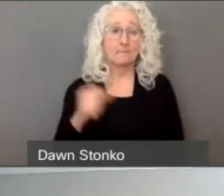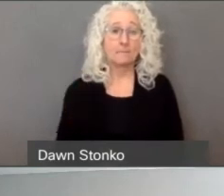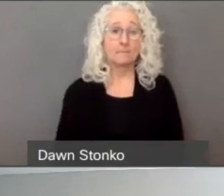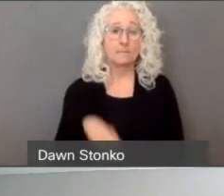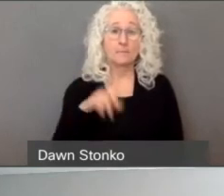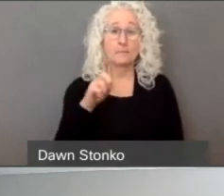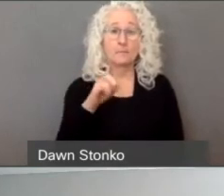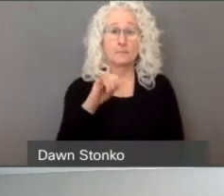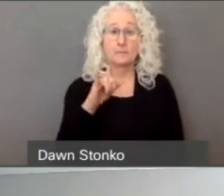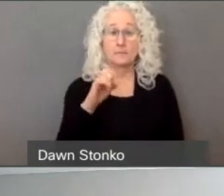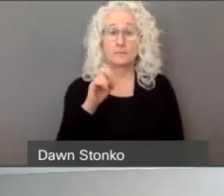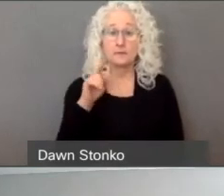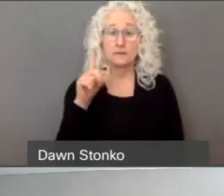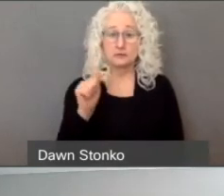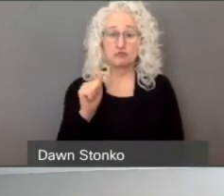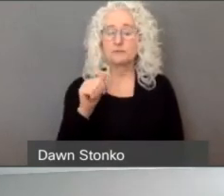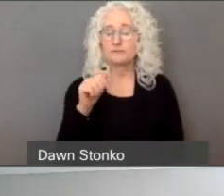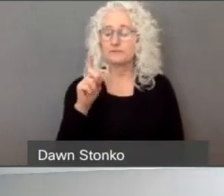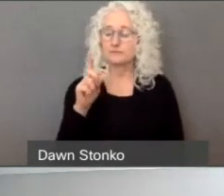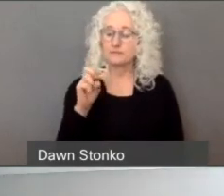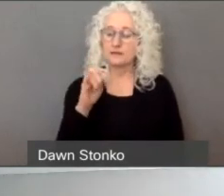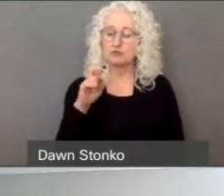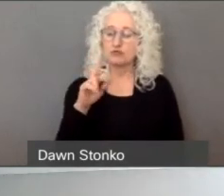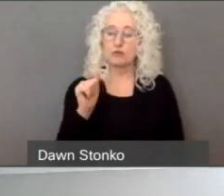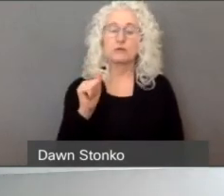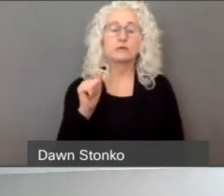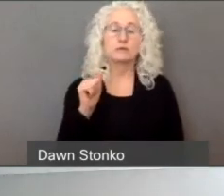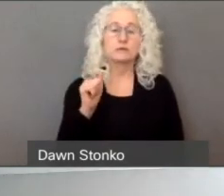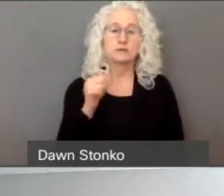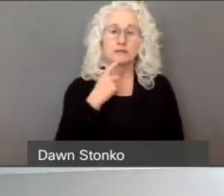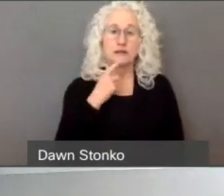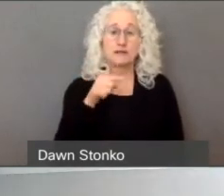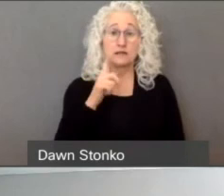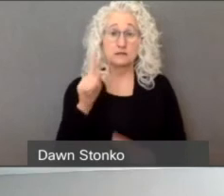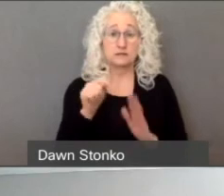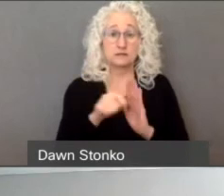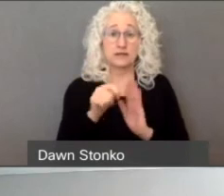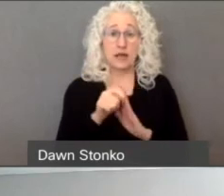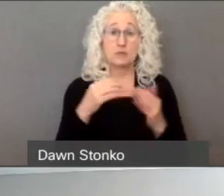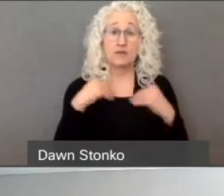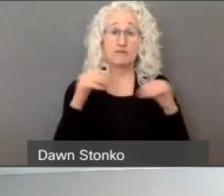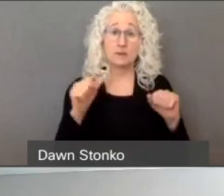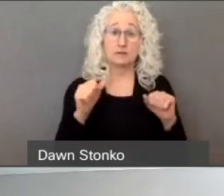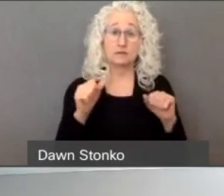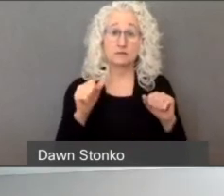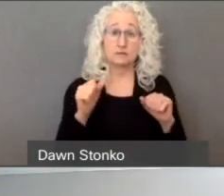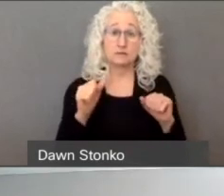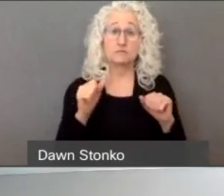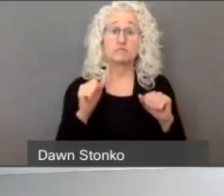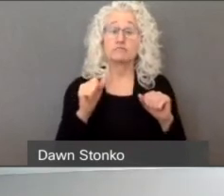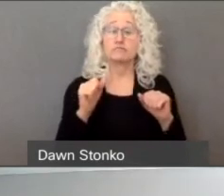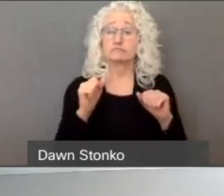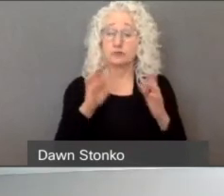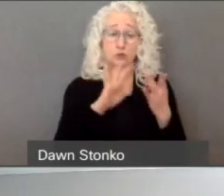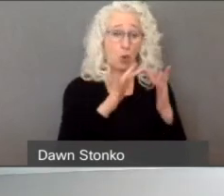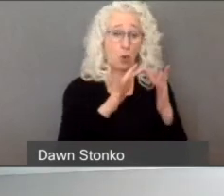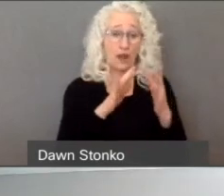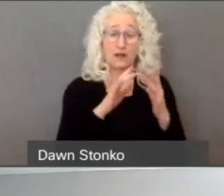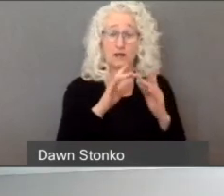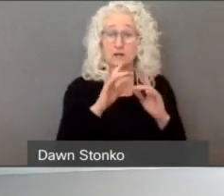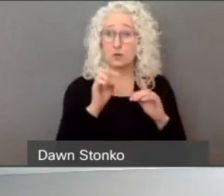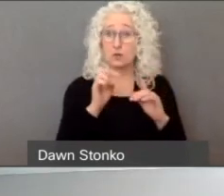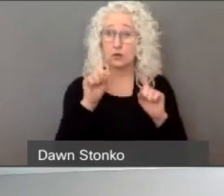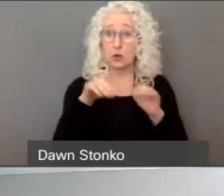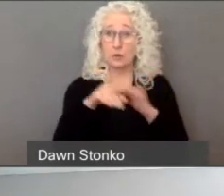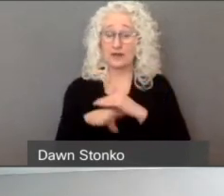Deidre said it great. I mean, at this point, you have the ability to both go online or go into a branch